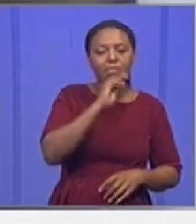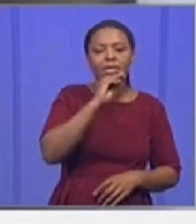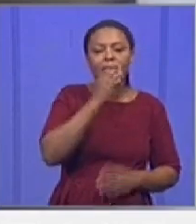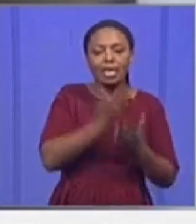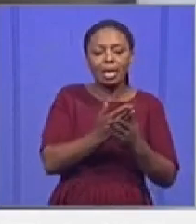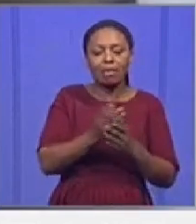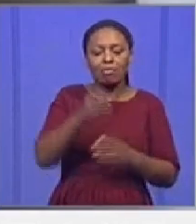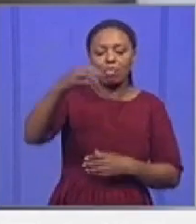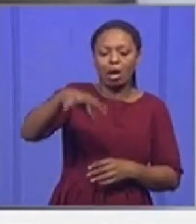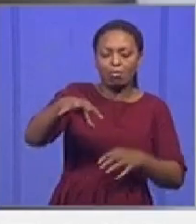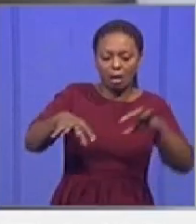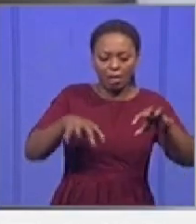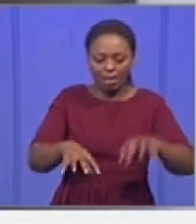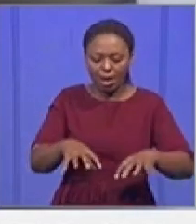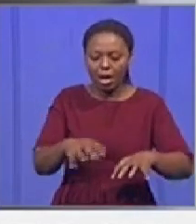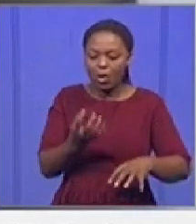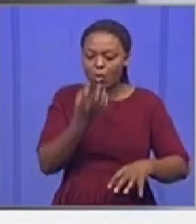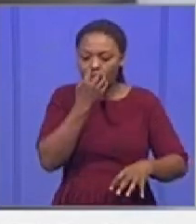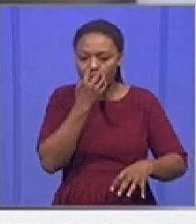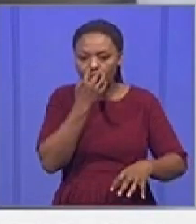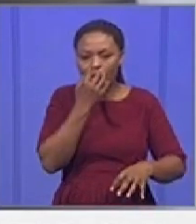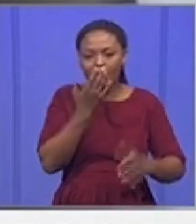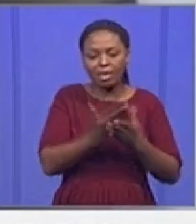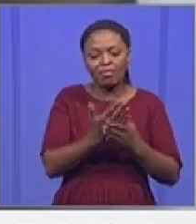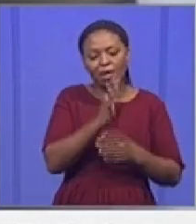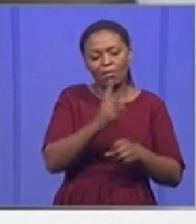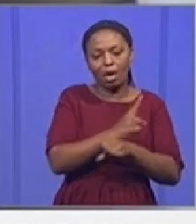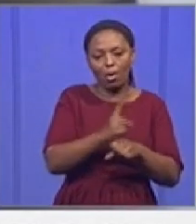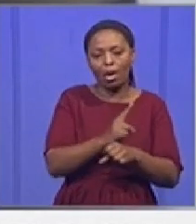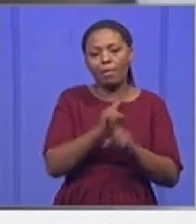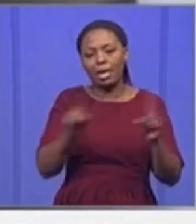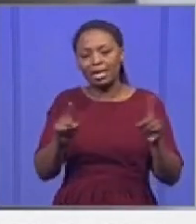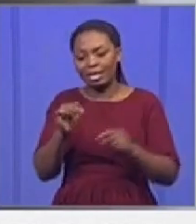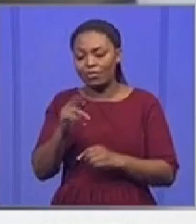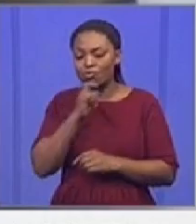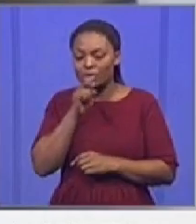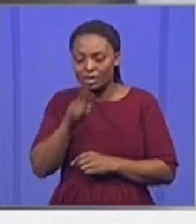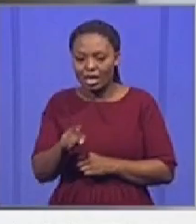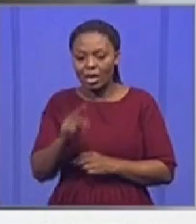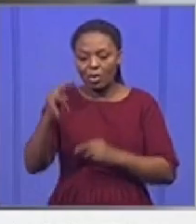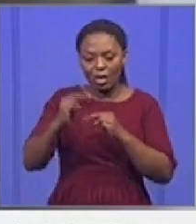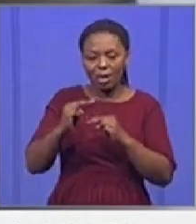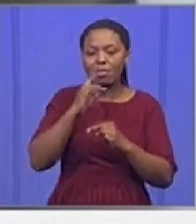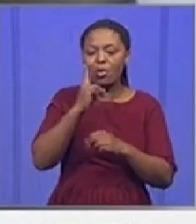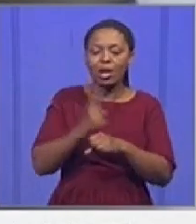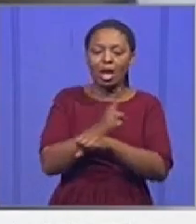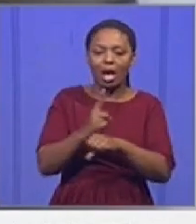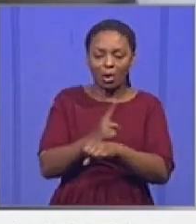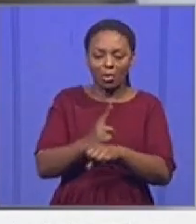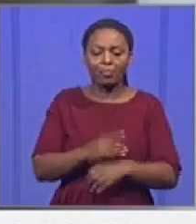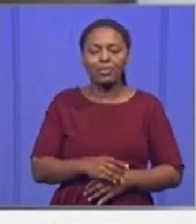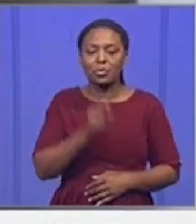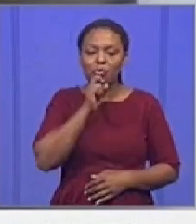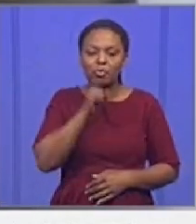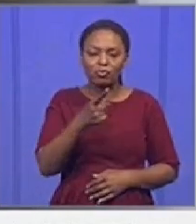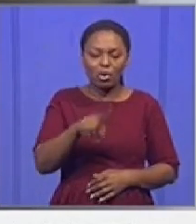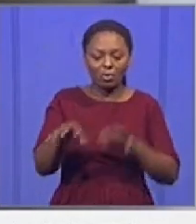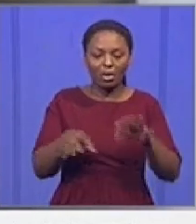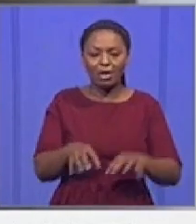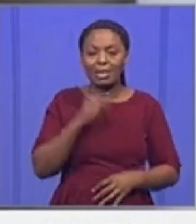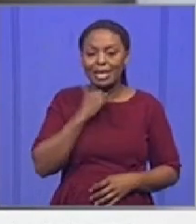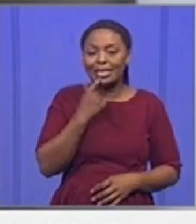that stove is using 5 kilowatt, it means you can light the stove for 1 hour. Of which even there, I'm talking